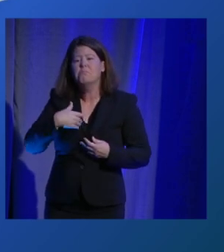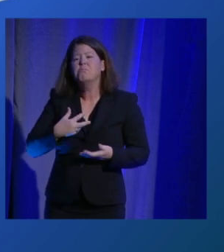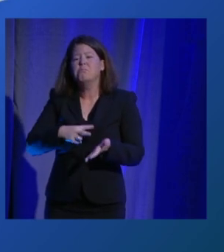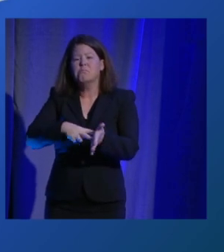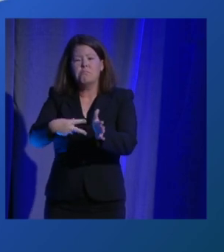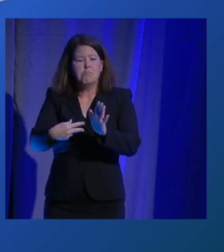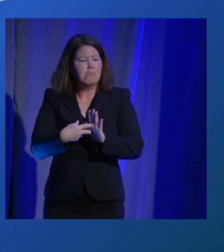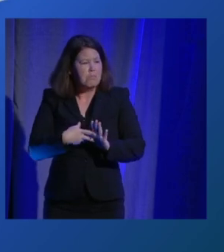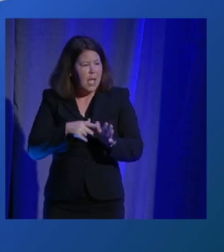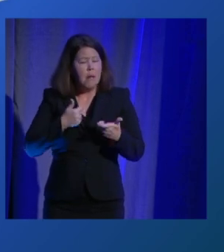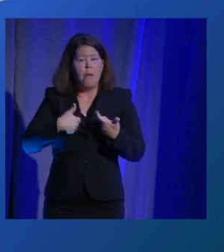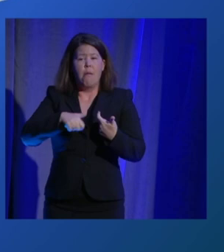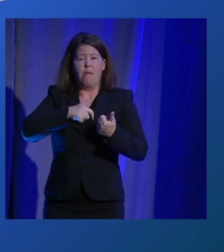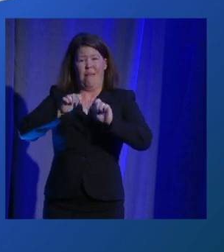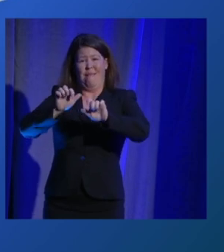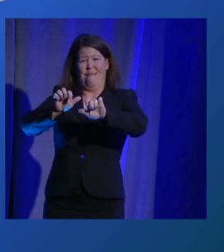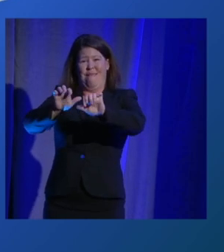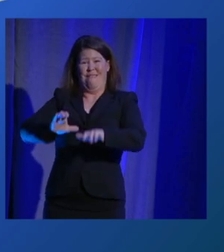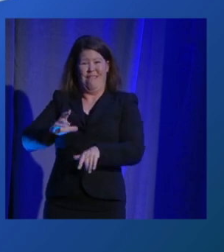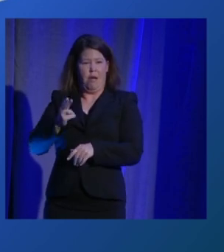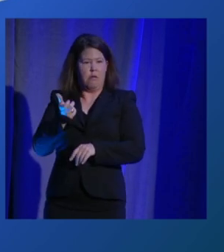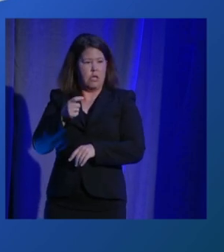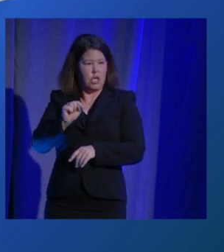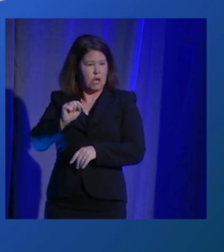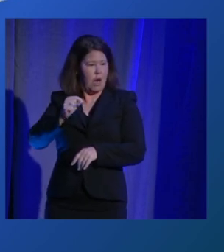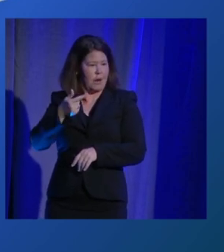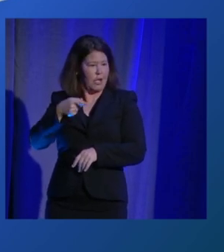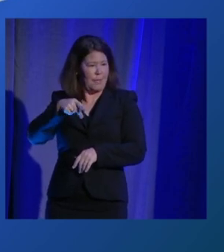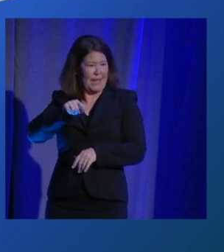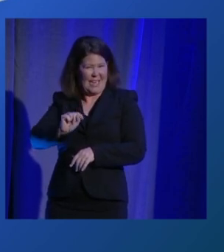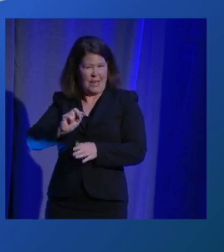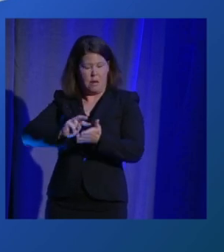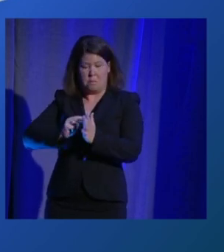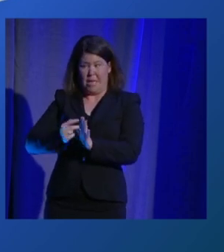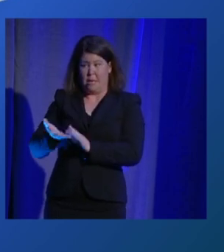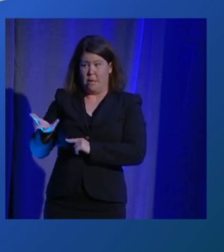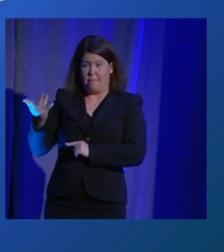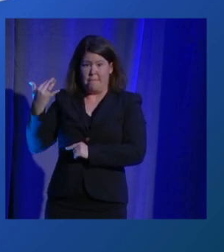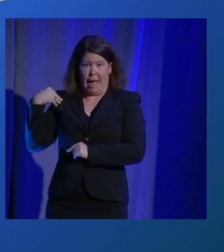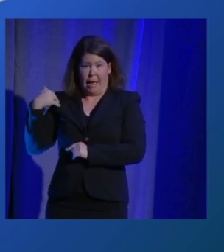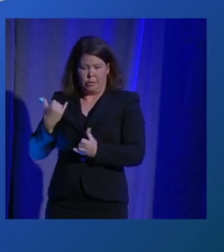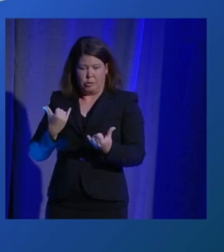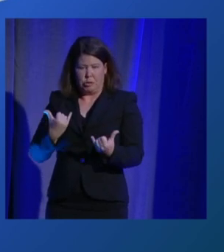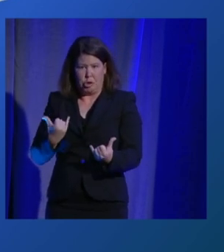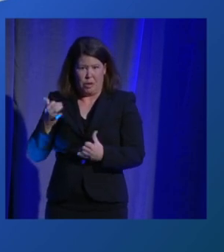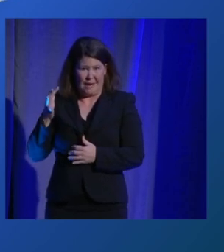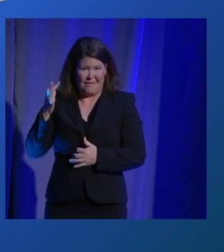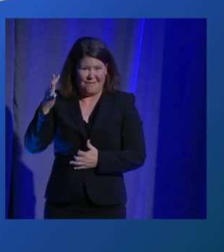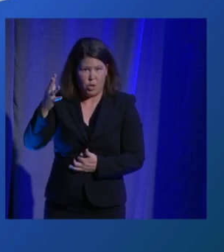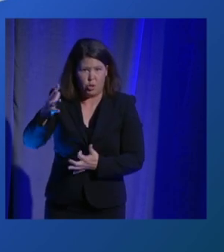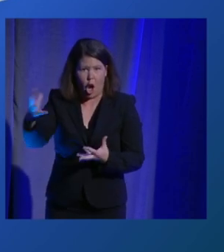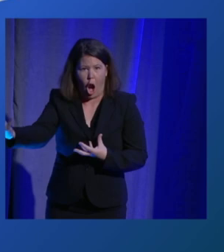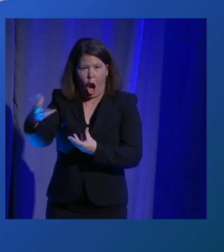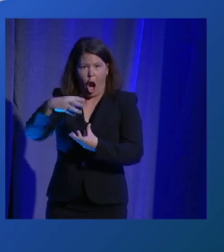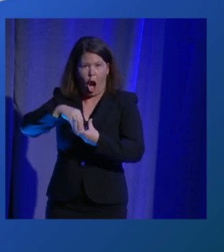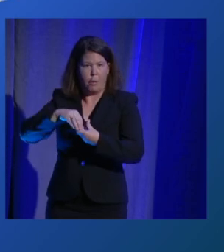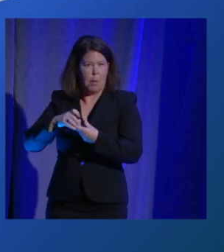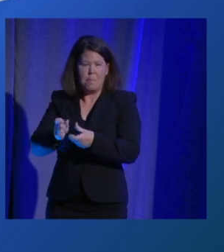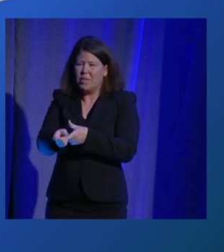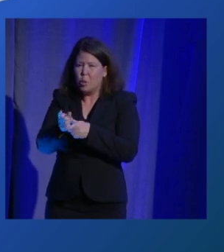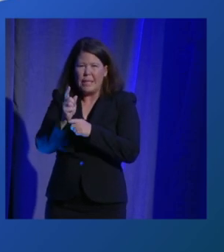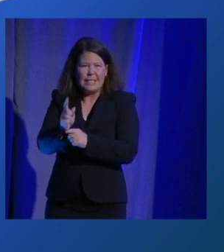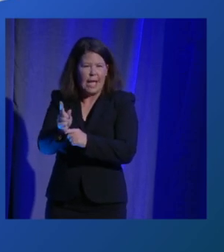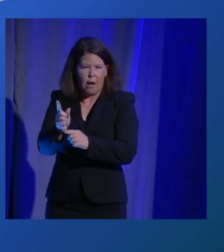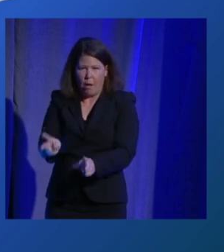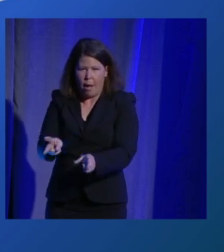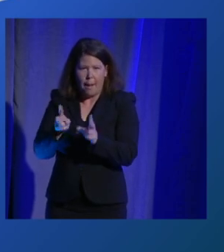are collapsing the past the current and the future into a single state and I'll explain why